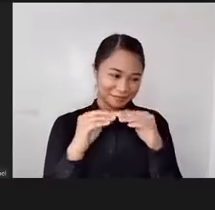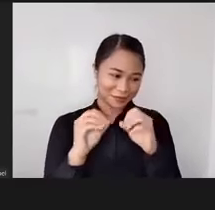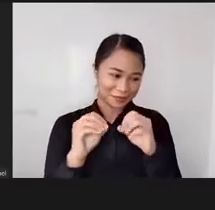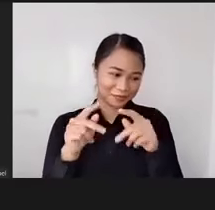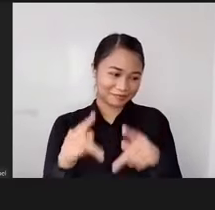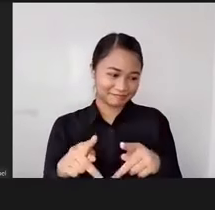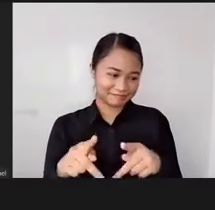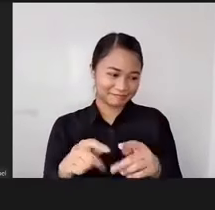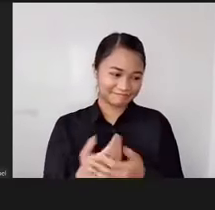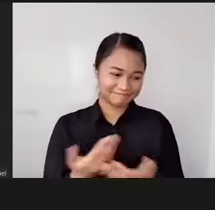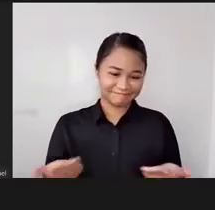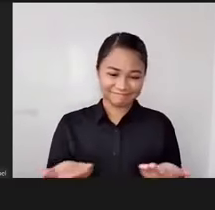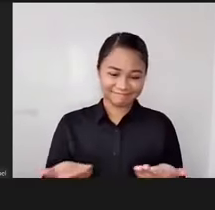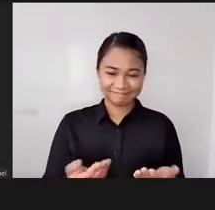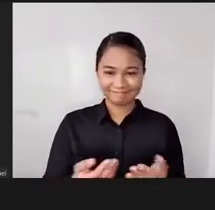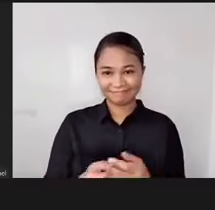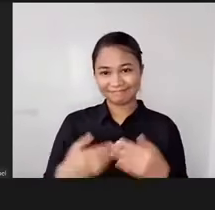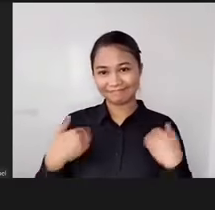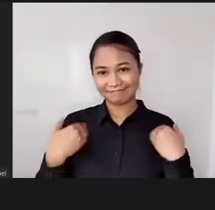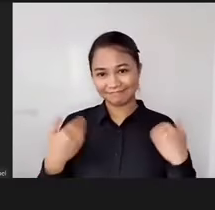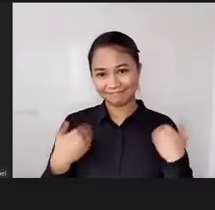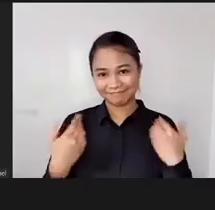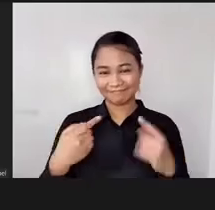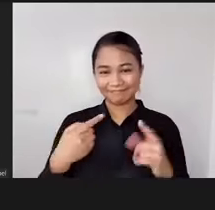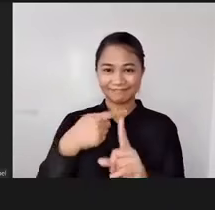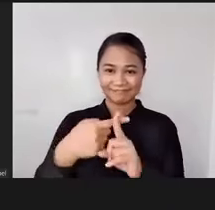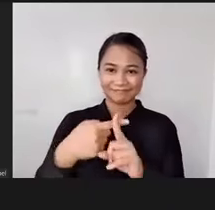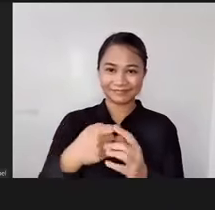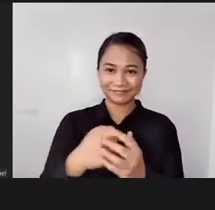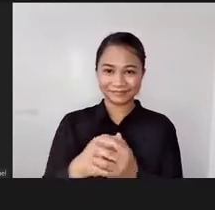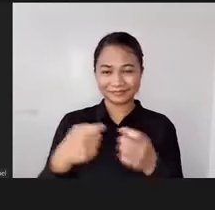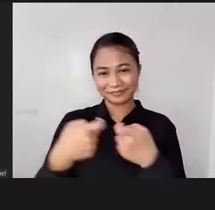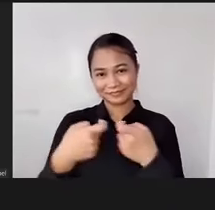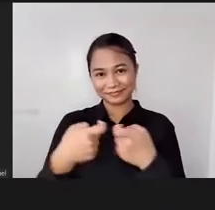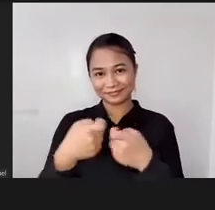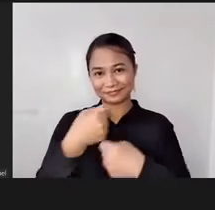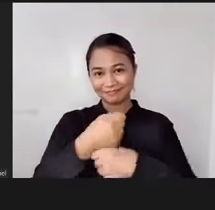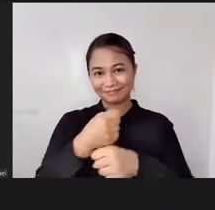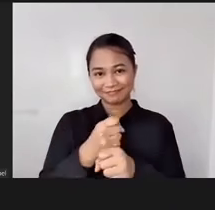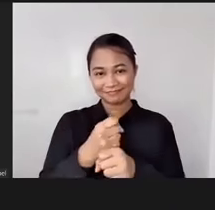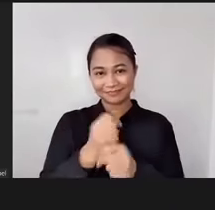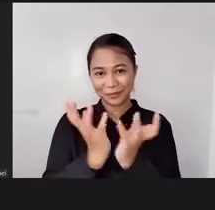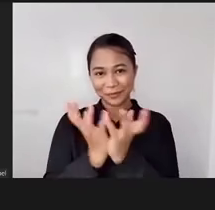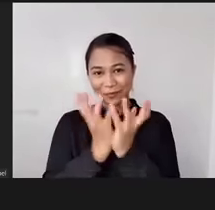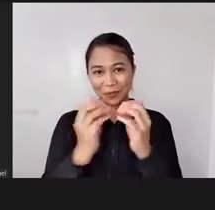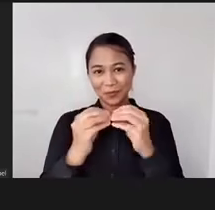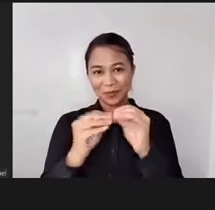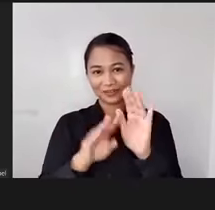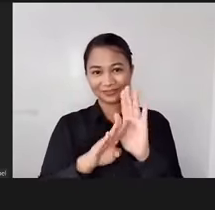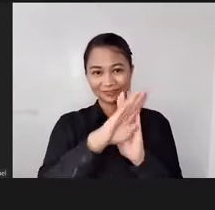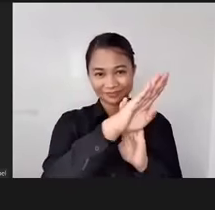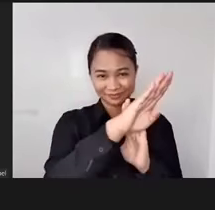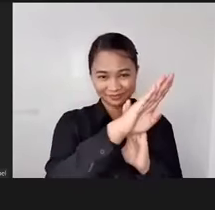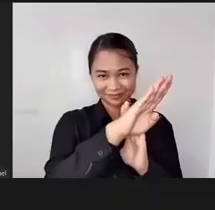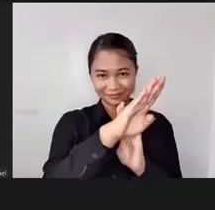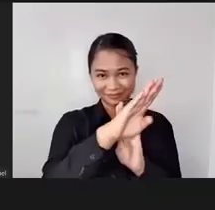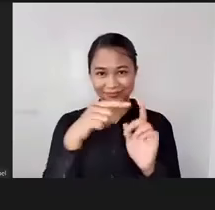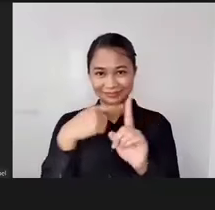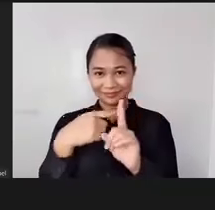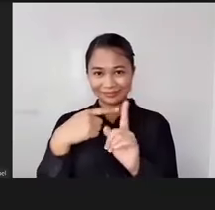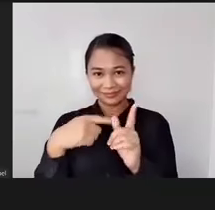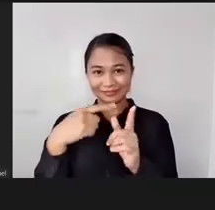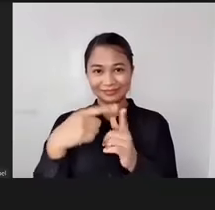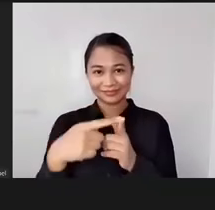and providing real solutions and working with stakeholders such as the community and LGUs to eliminate barriers